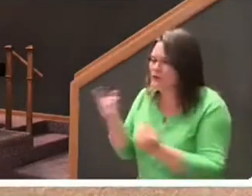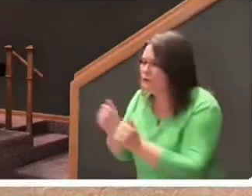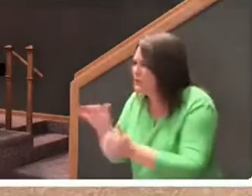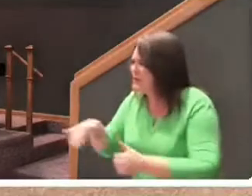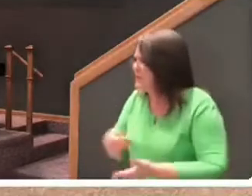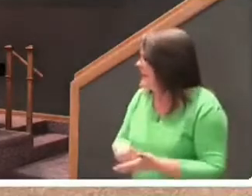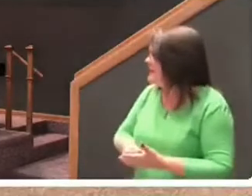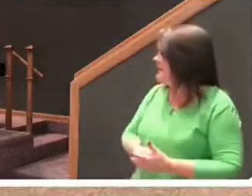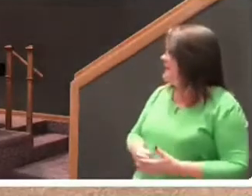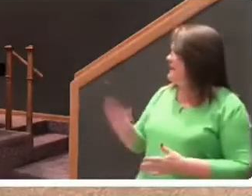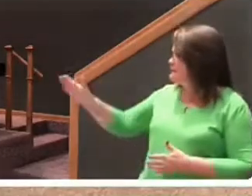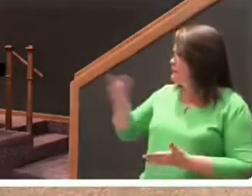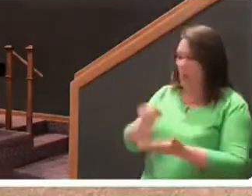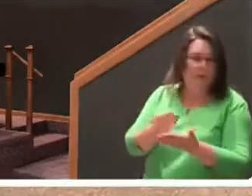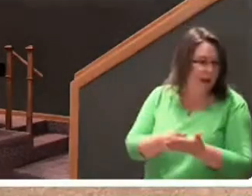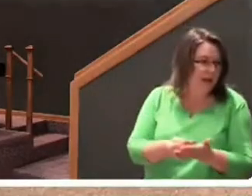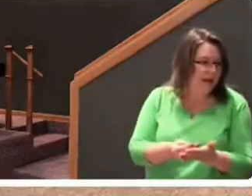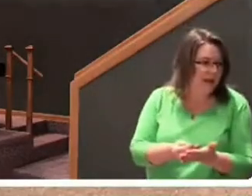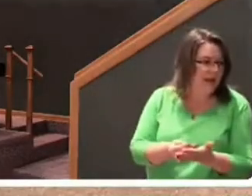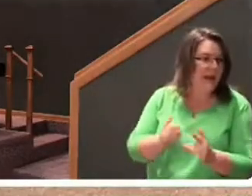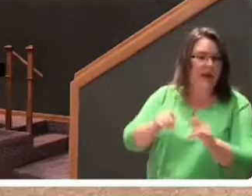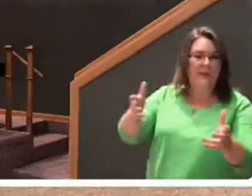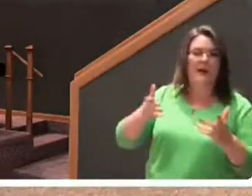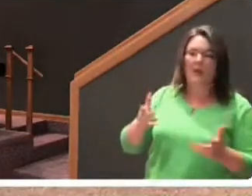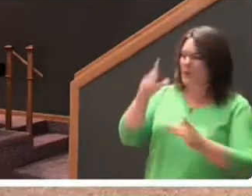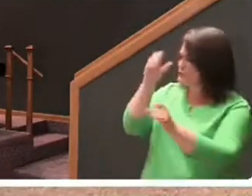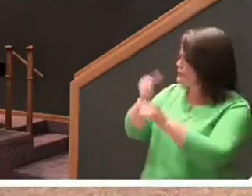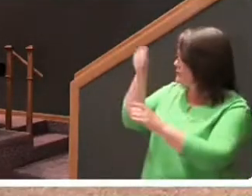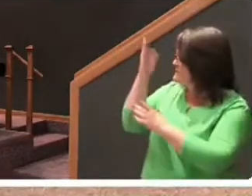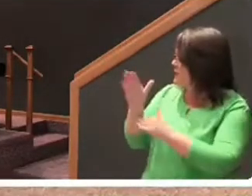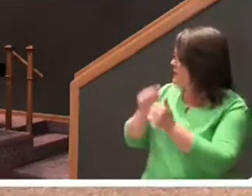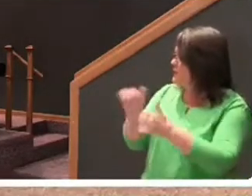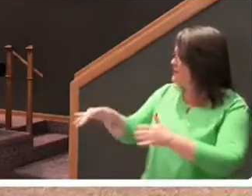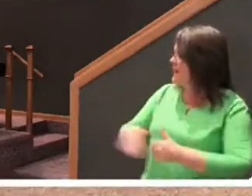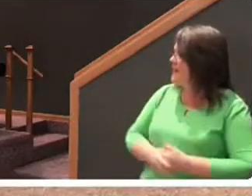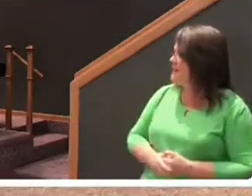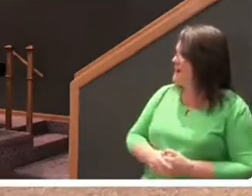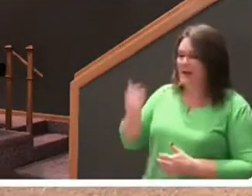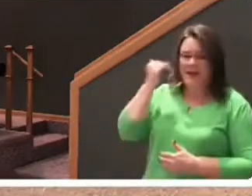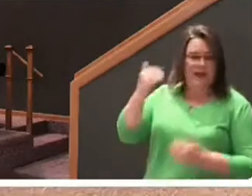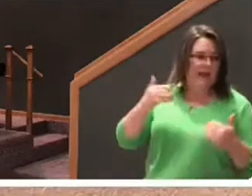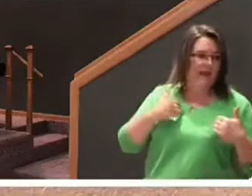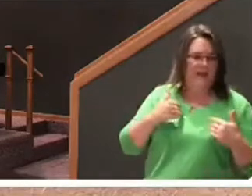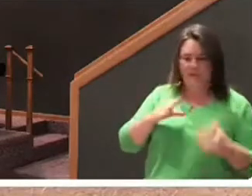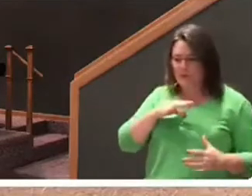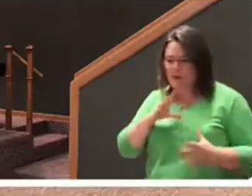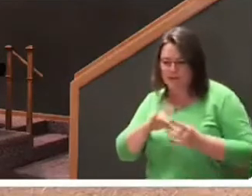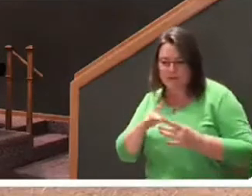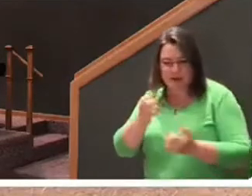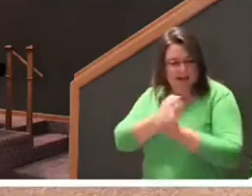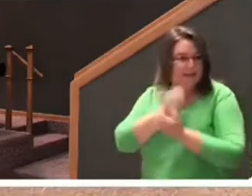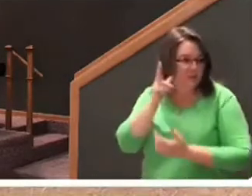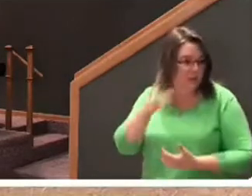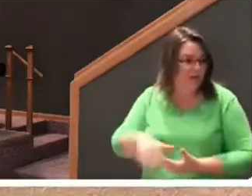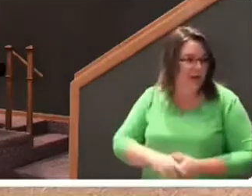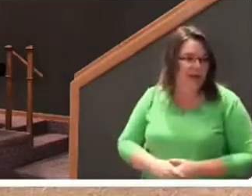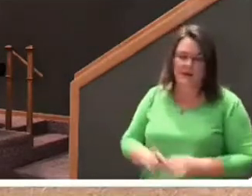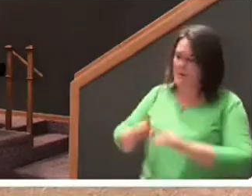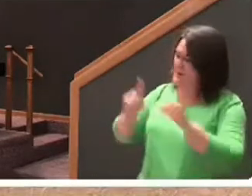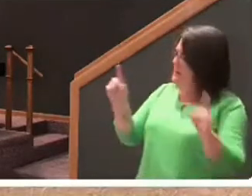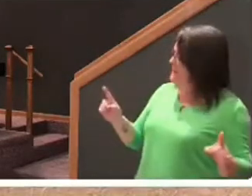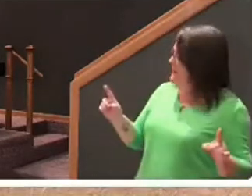it? It's your money. But I want you to trust God with it. And if you have a cool story, I'd love to hear it.